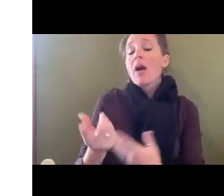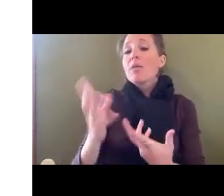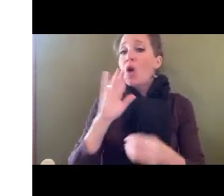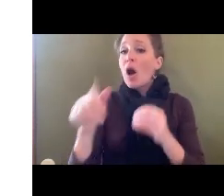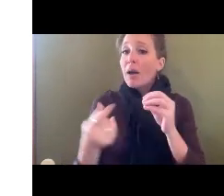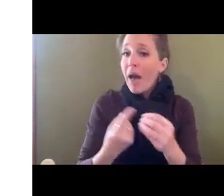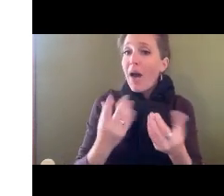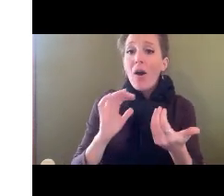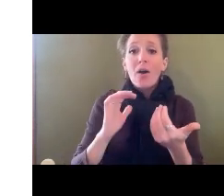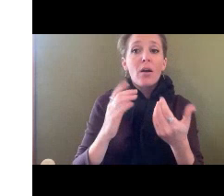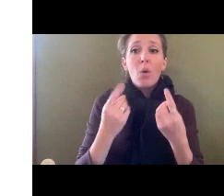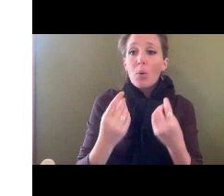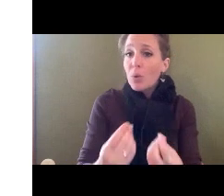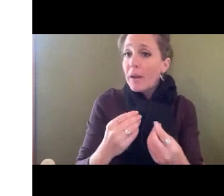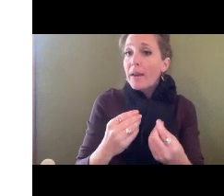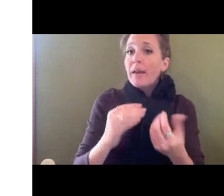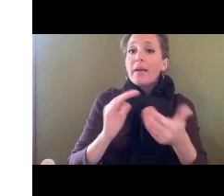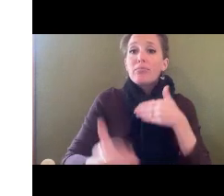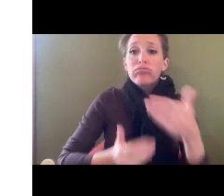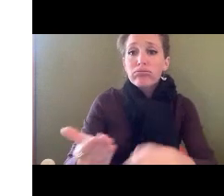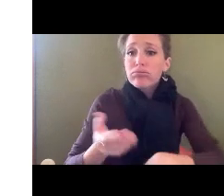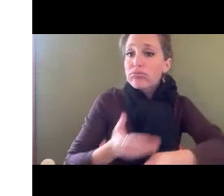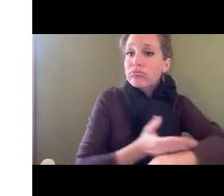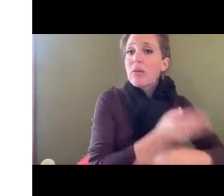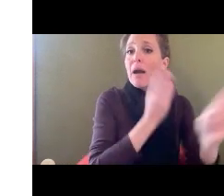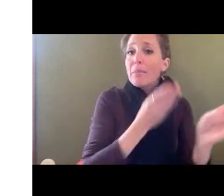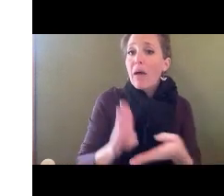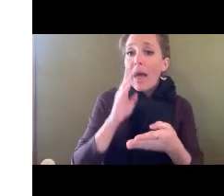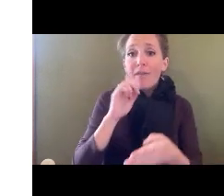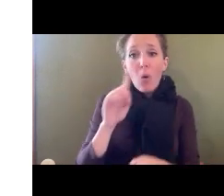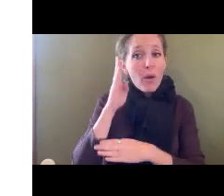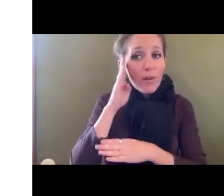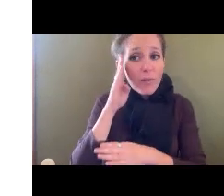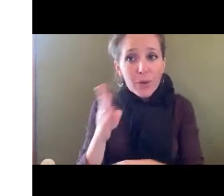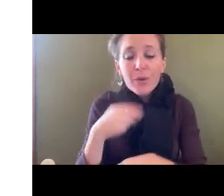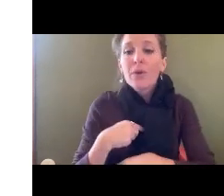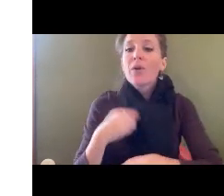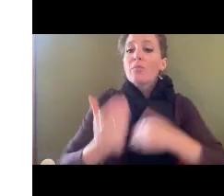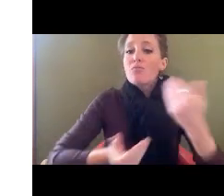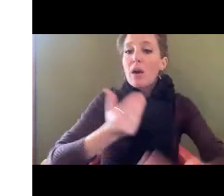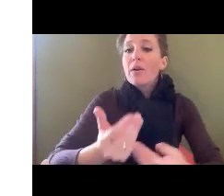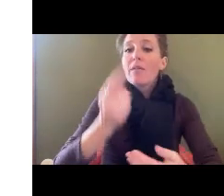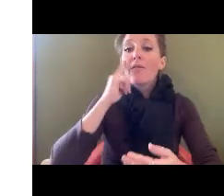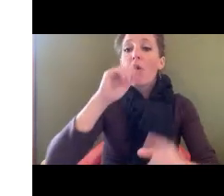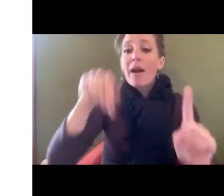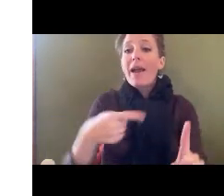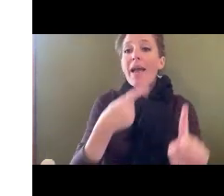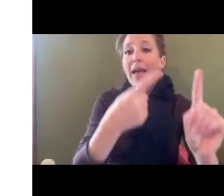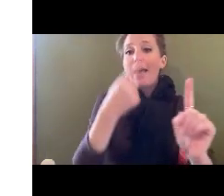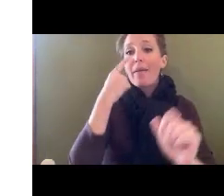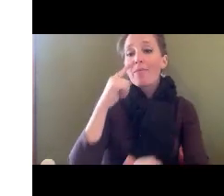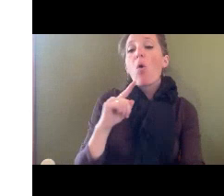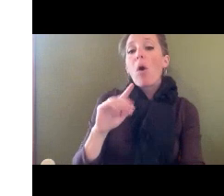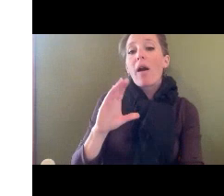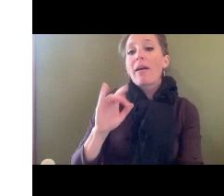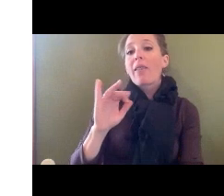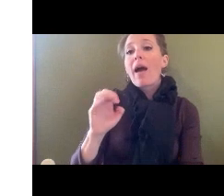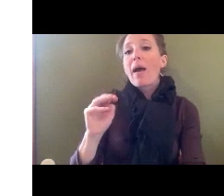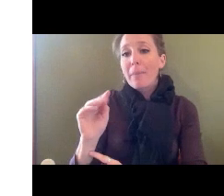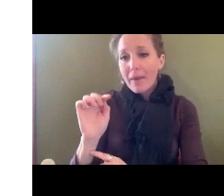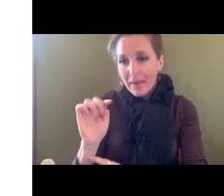with the program and where we're planning to go with it, as well as progress and achievements on the Aim for Climate initiative, which I know my colleague will speak more